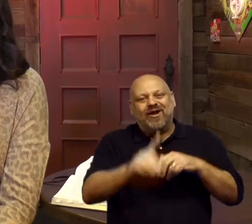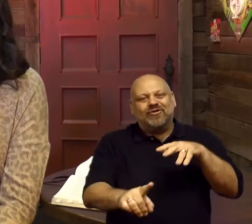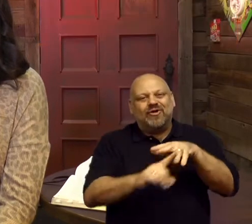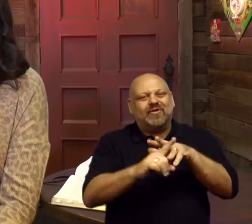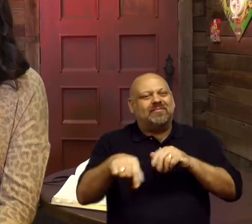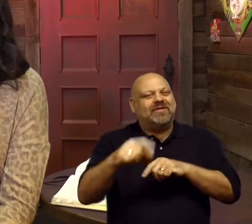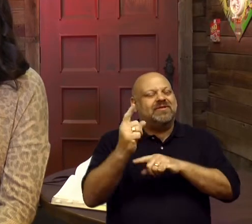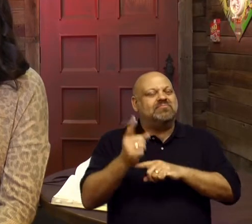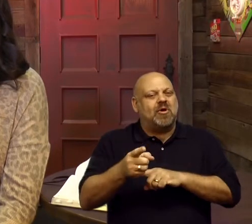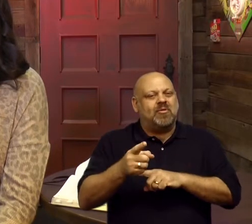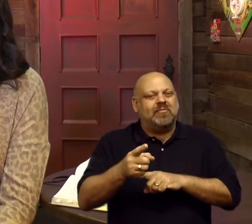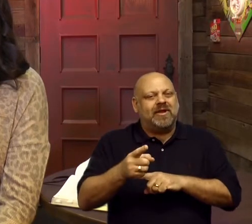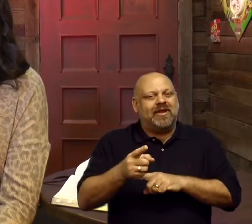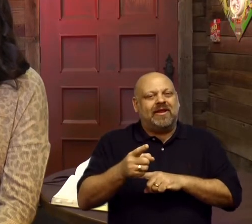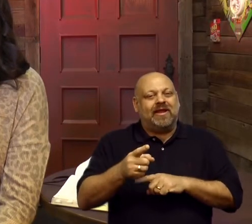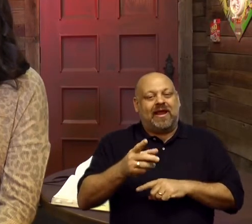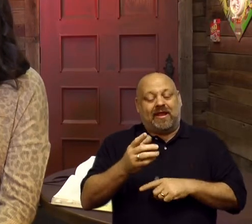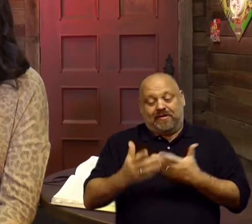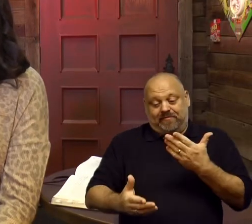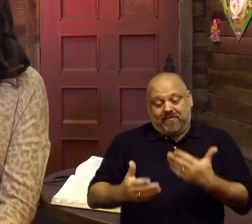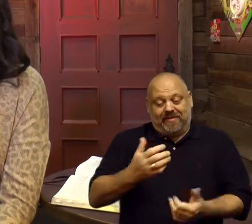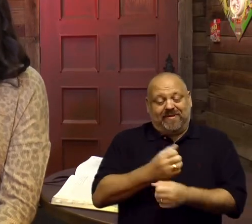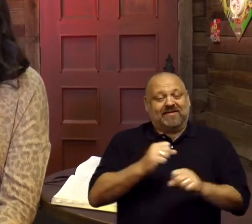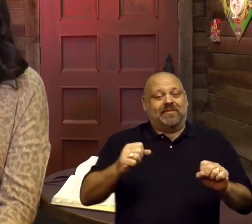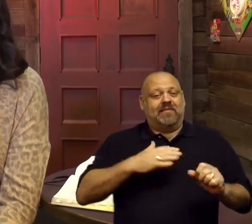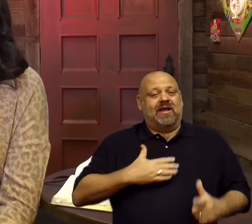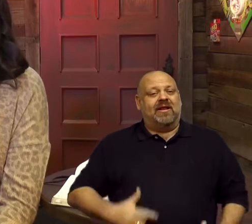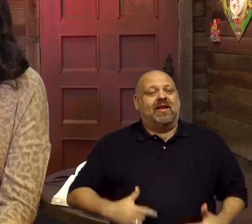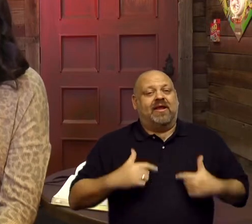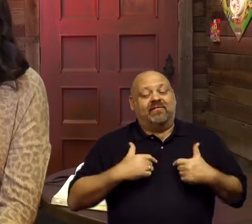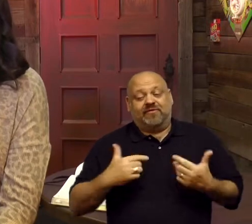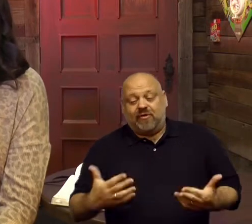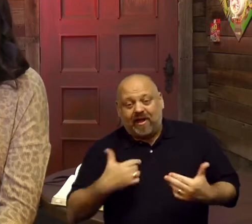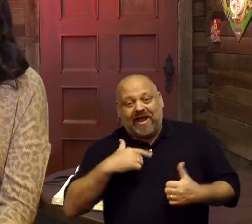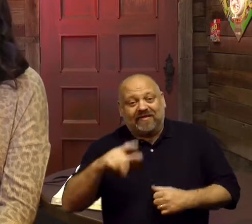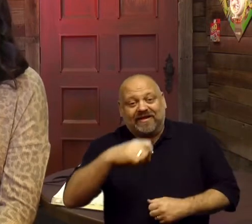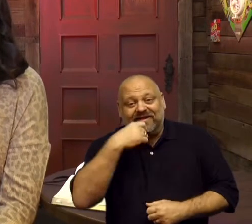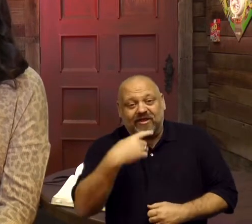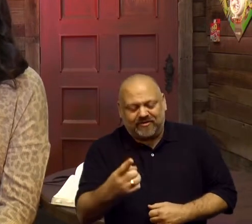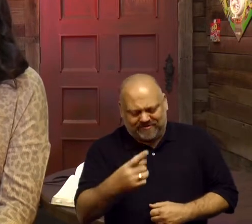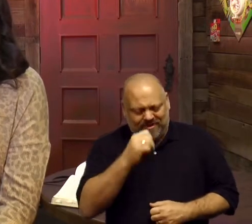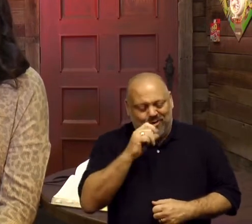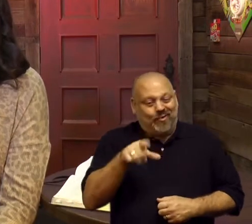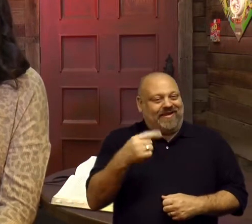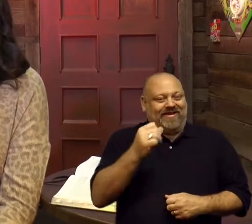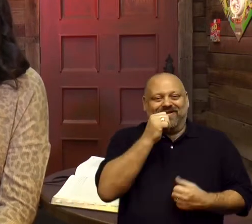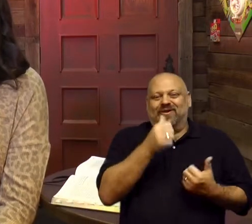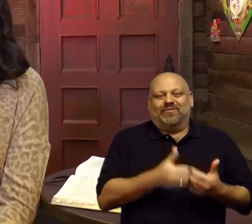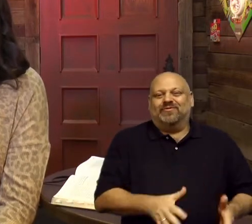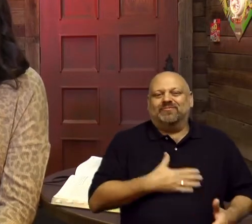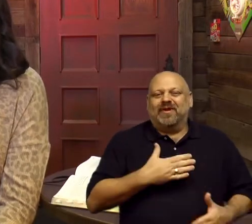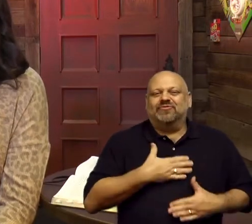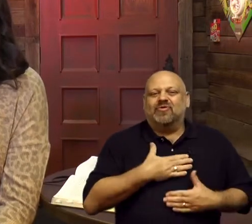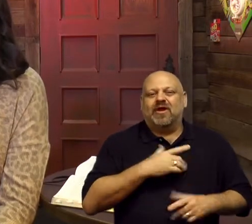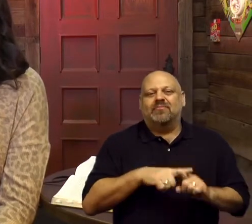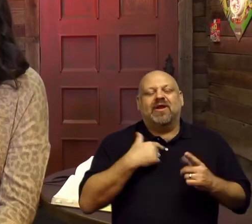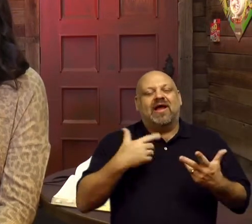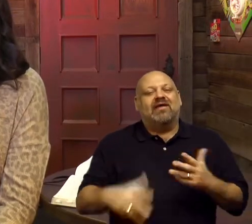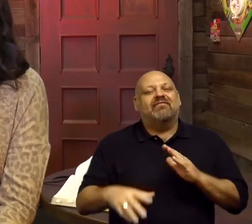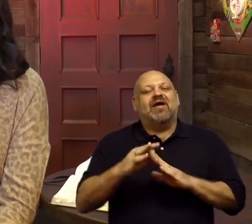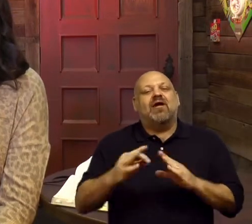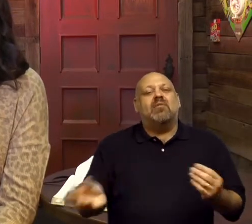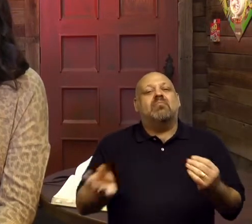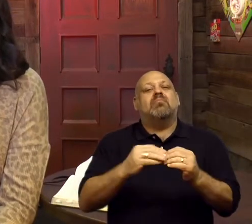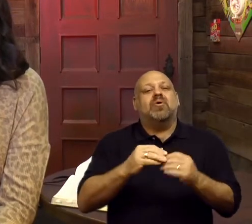God showed up in this moment and maybe saved my life. And so I got to tell you, I not only didn't lose my